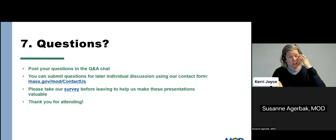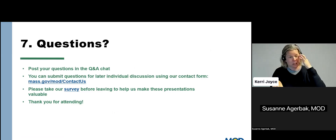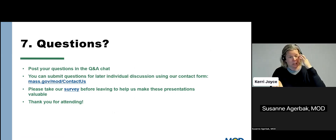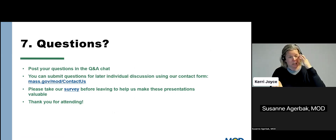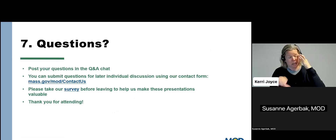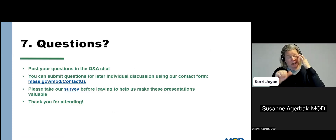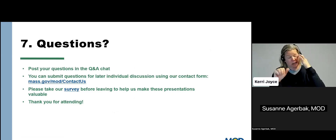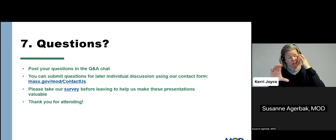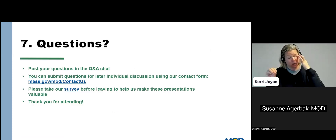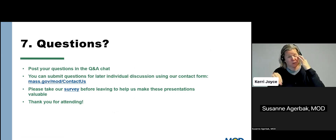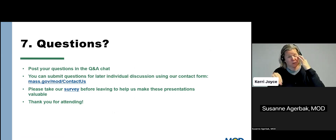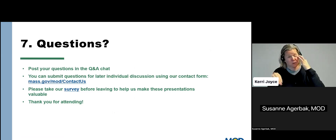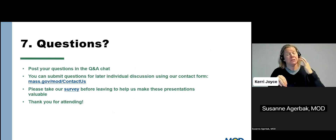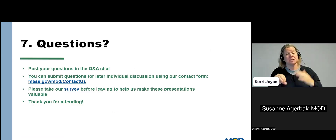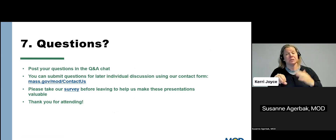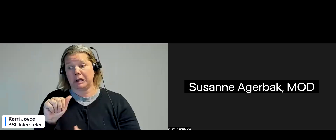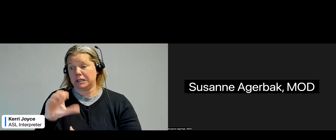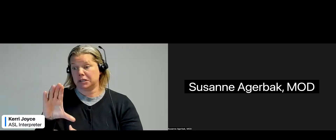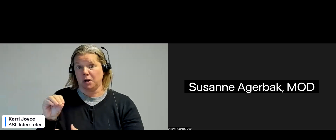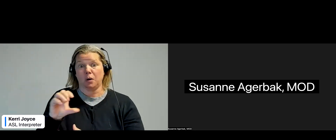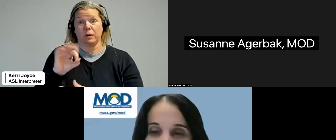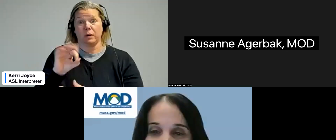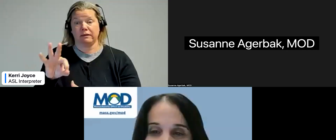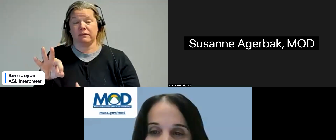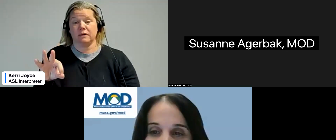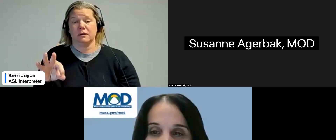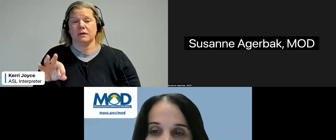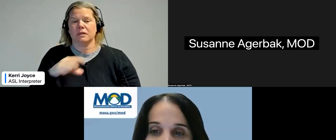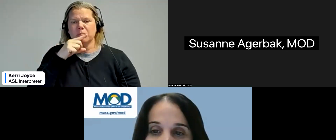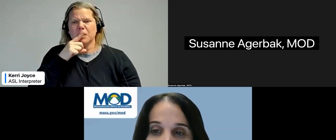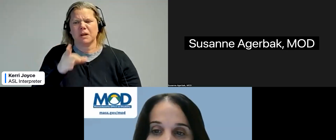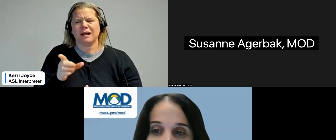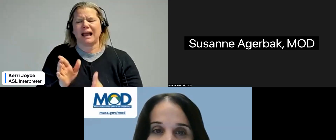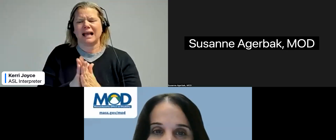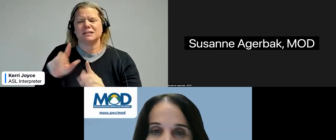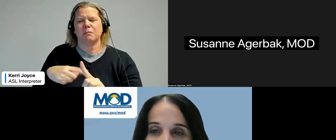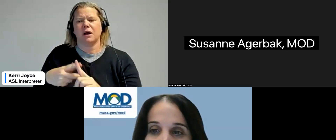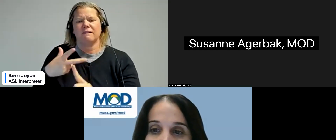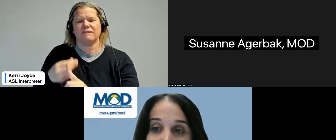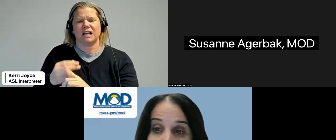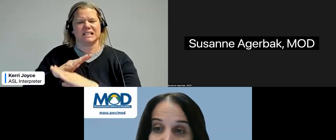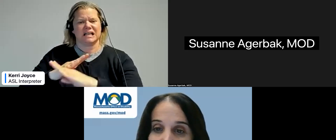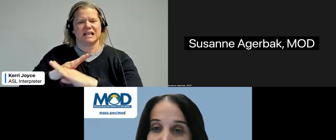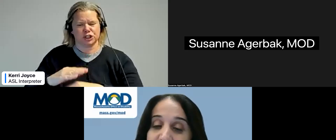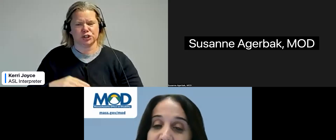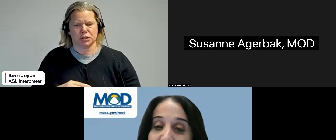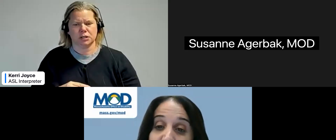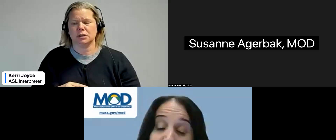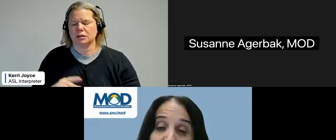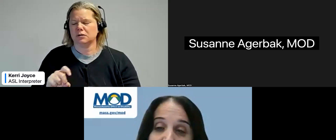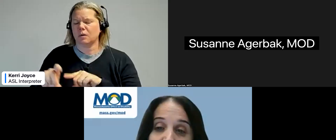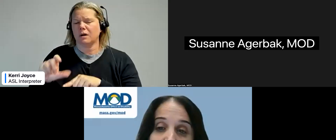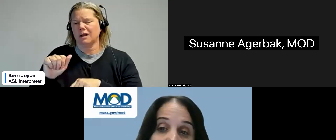So as an animal control officer, if the public asks questions about vaccination status and an ACO is called, how